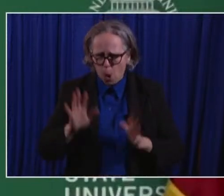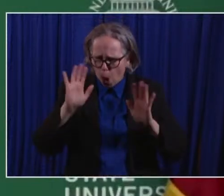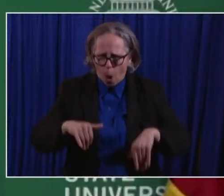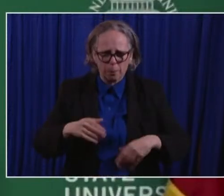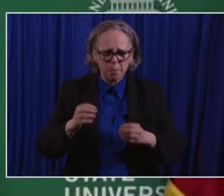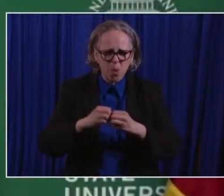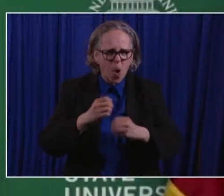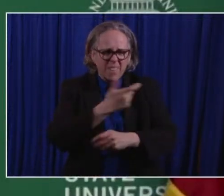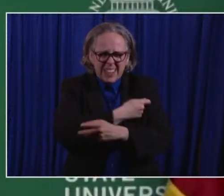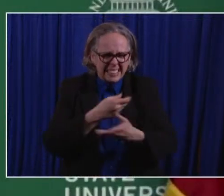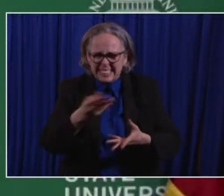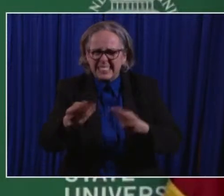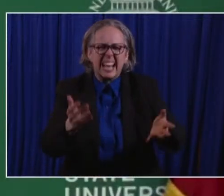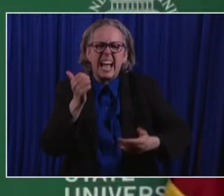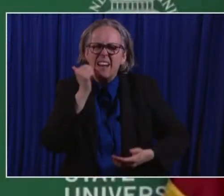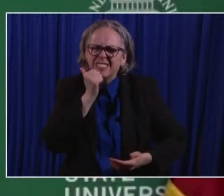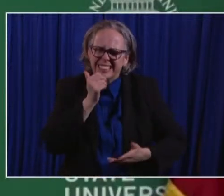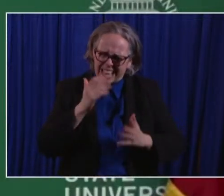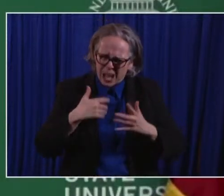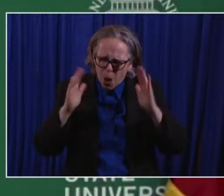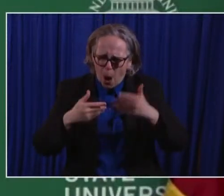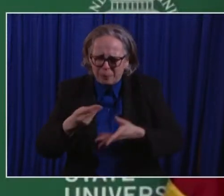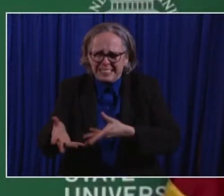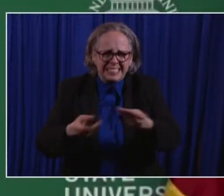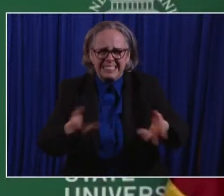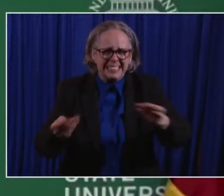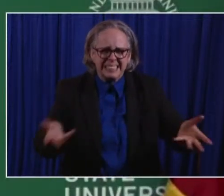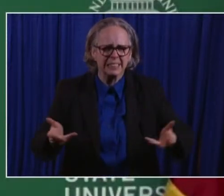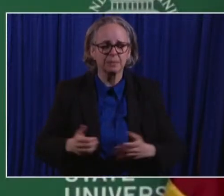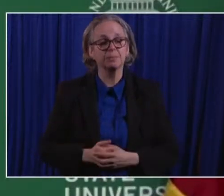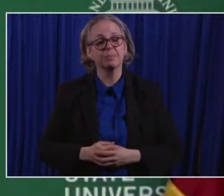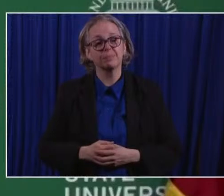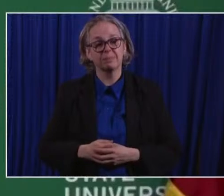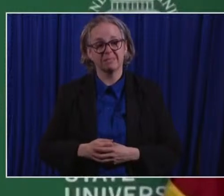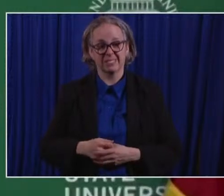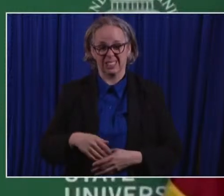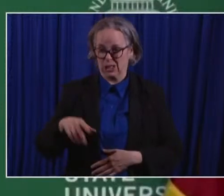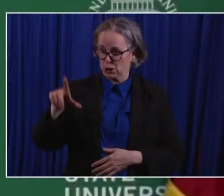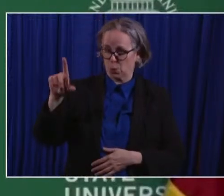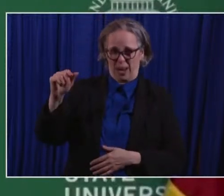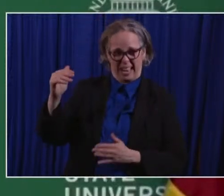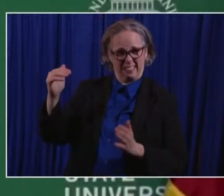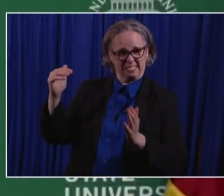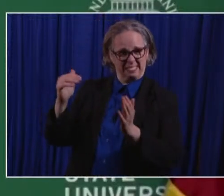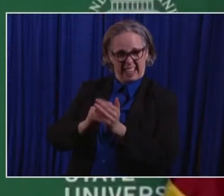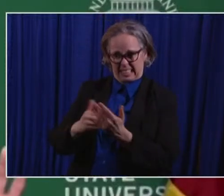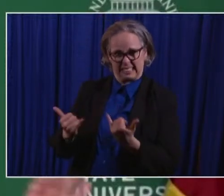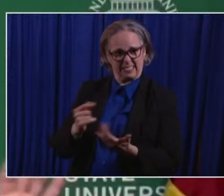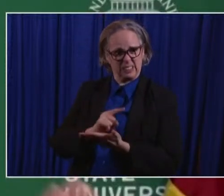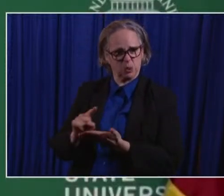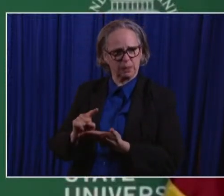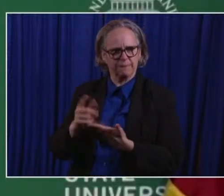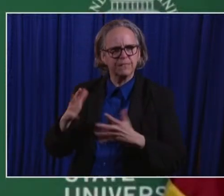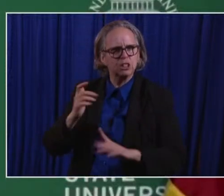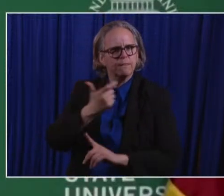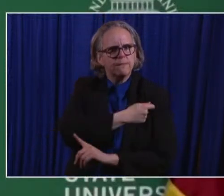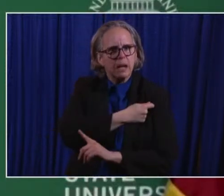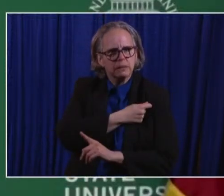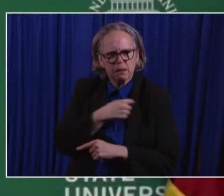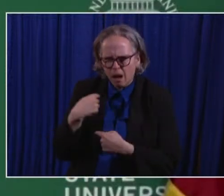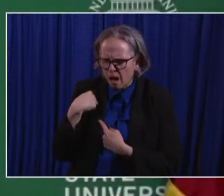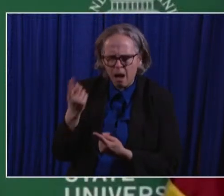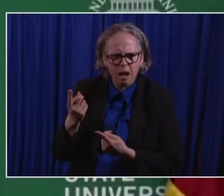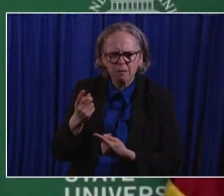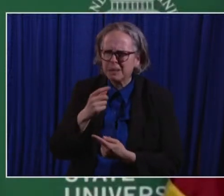the figure I looked at today was 20,000, not where we want to be. That's still 20,000 that have started down that pathway. And they got a lot of, they